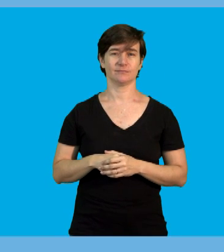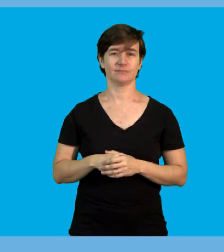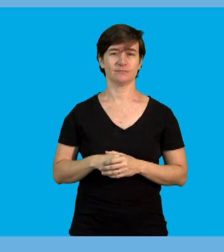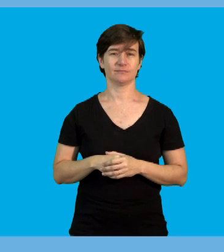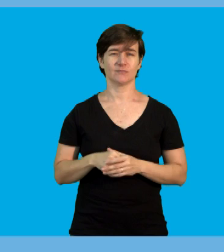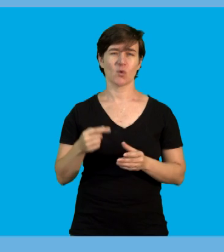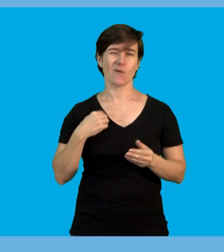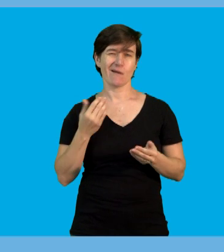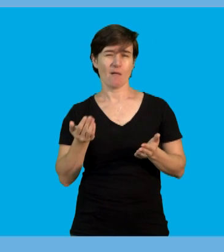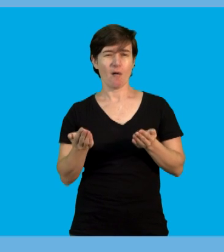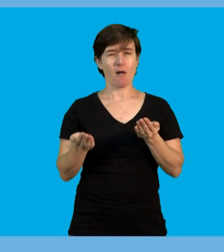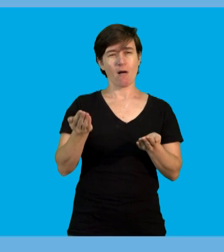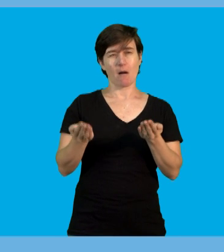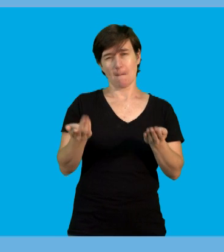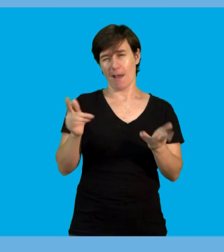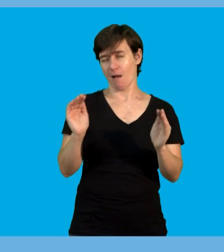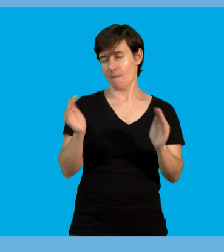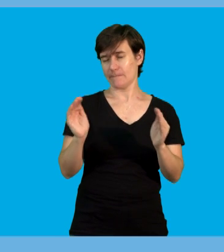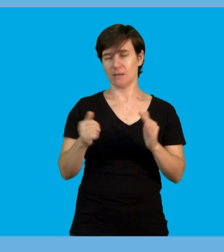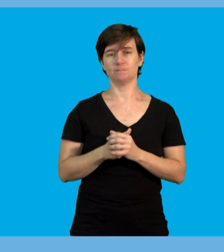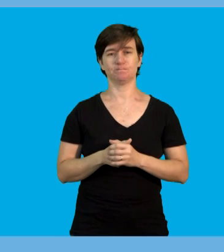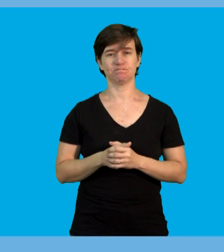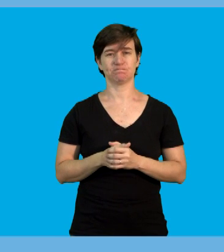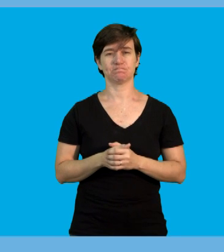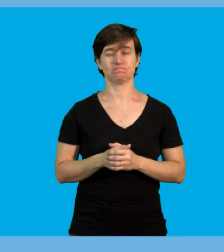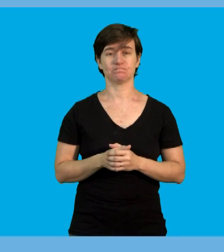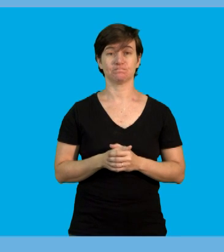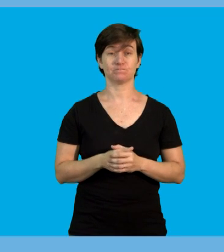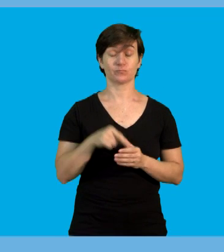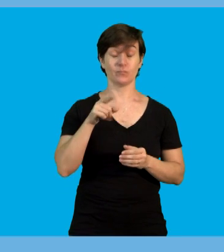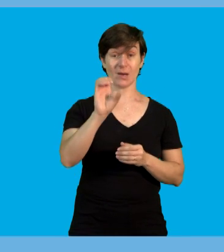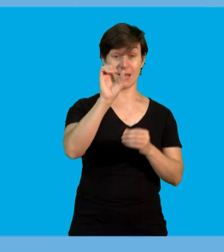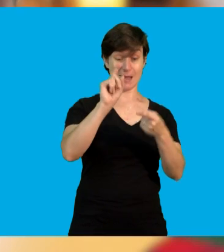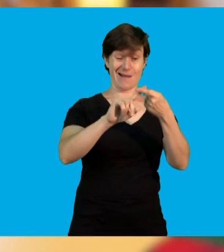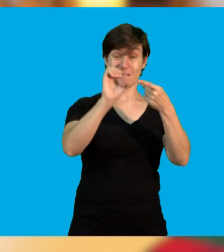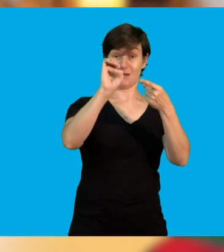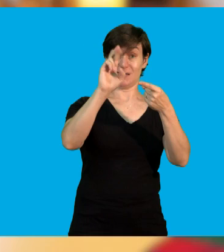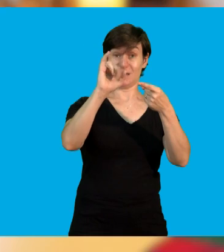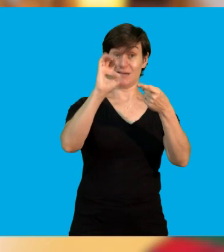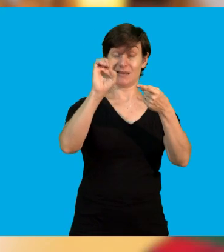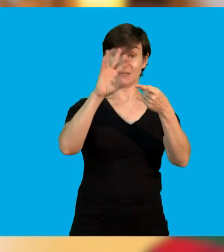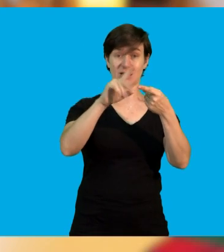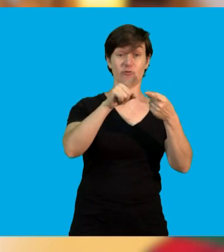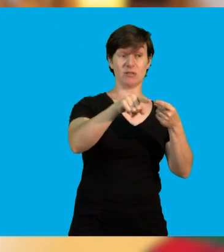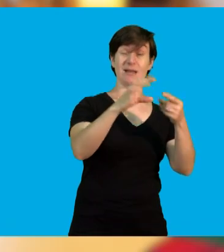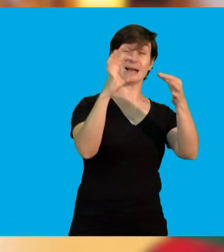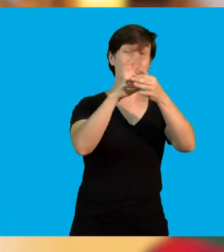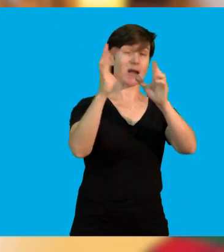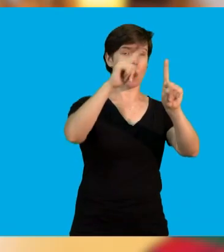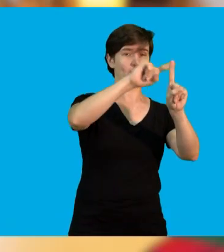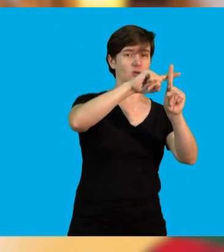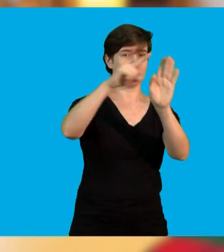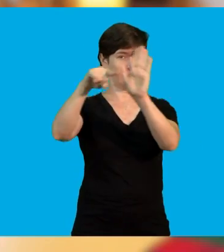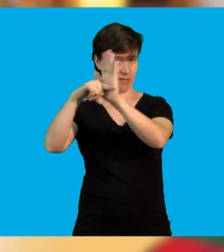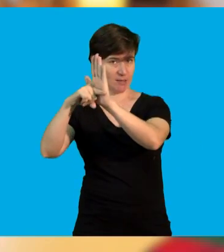cell. So when we're comparing the parallel and the series connection, you find that in series, the positive pole is connected to a negative pole